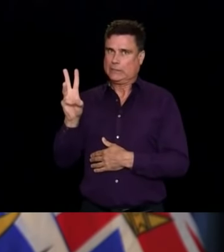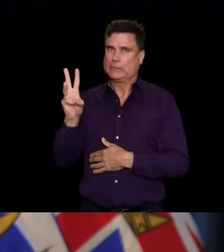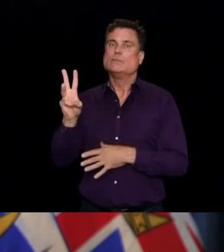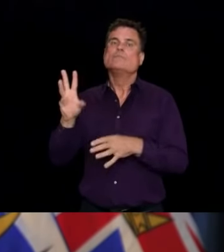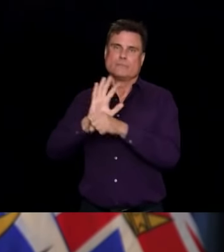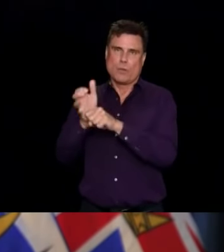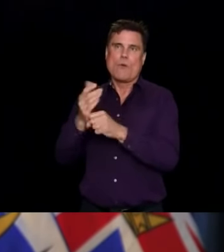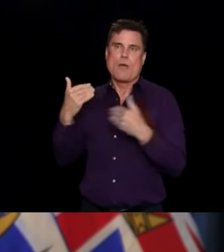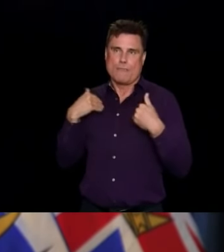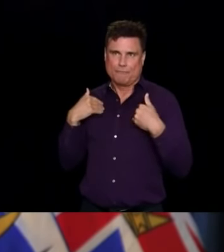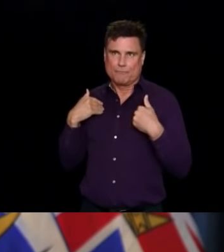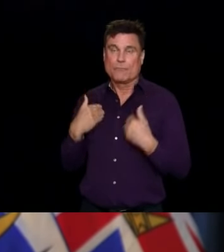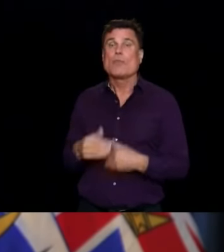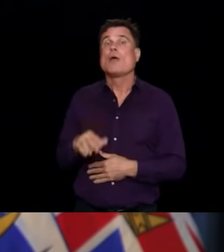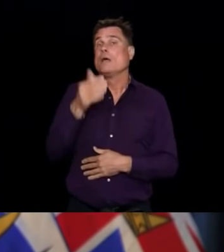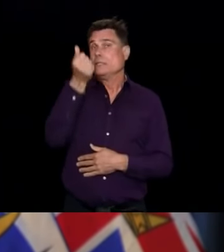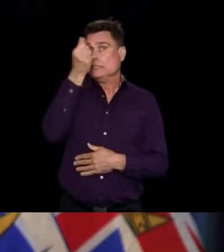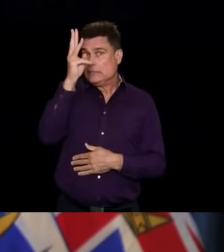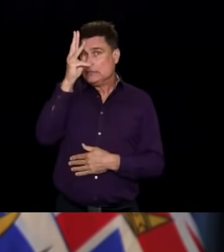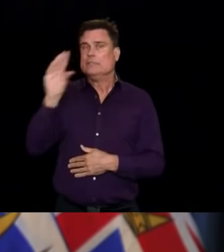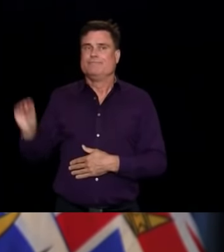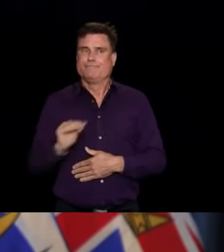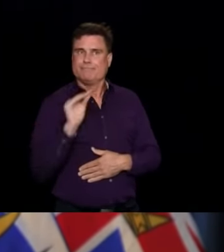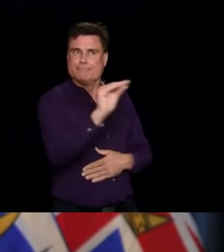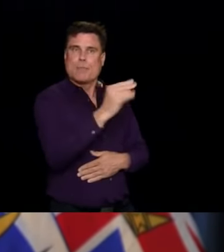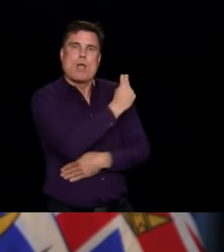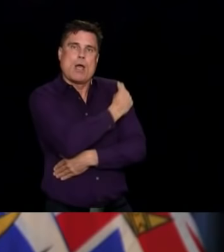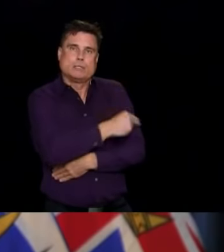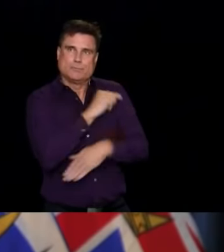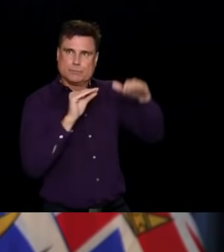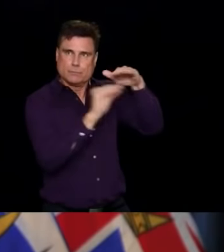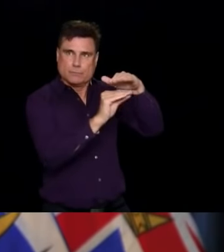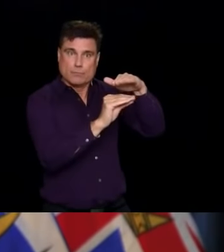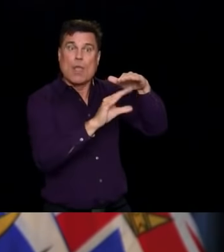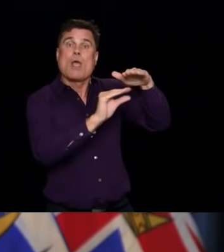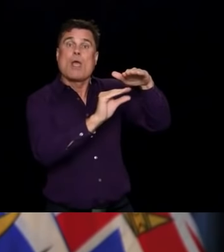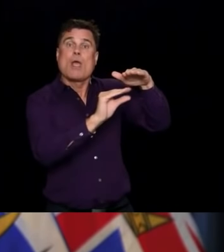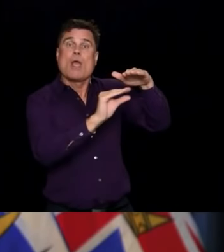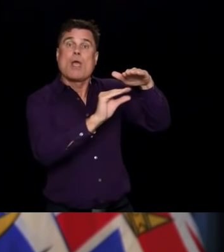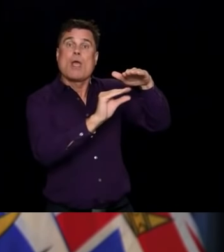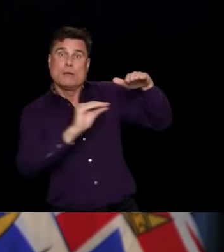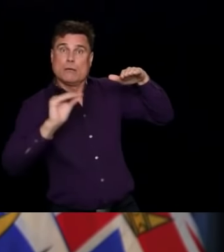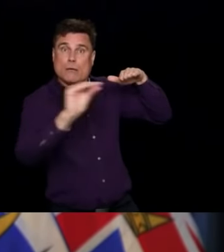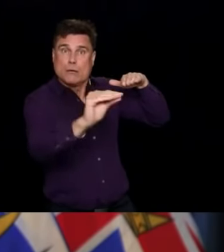16 people are in hospital, 4 of whom are in critical care or ICU.